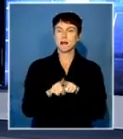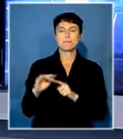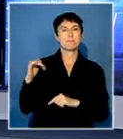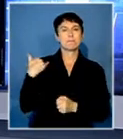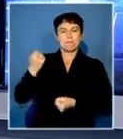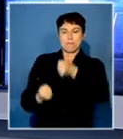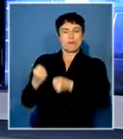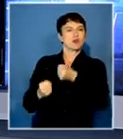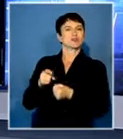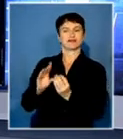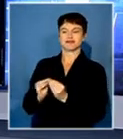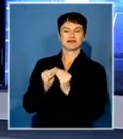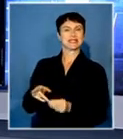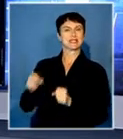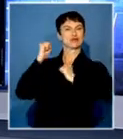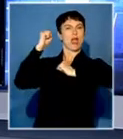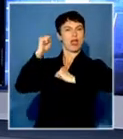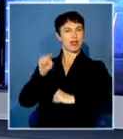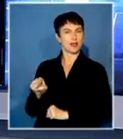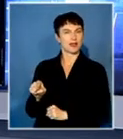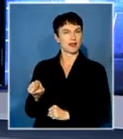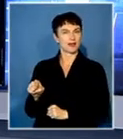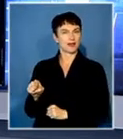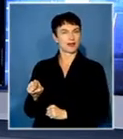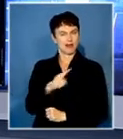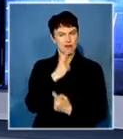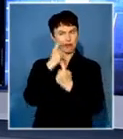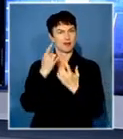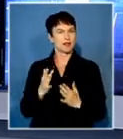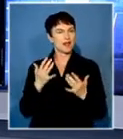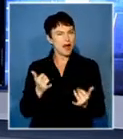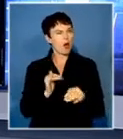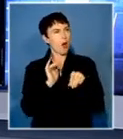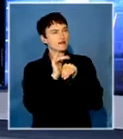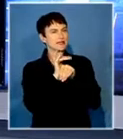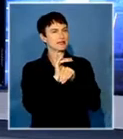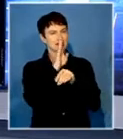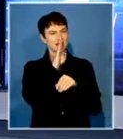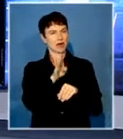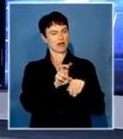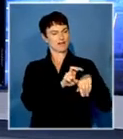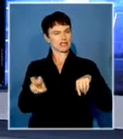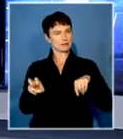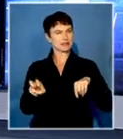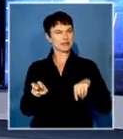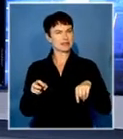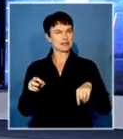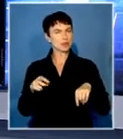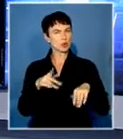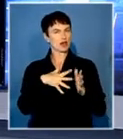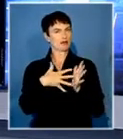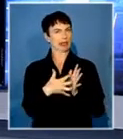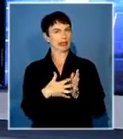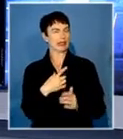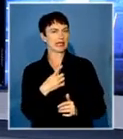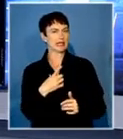strikes. Given the fragility around foreign direct investment, the concern, should we not be